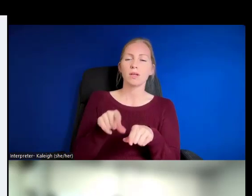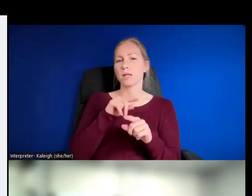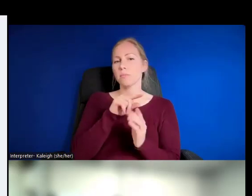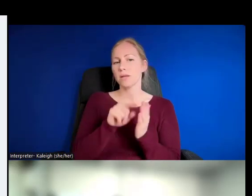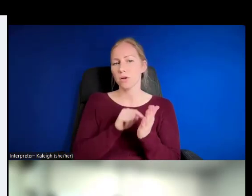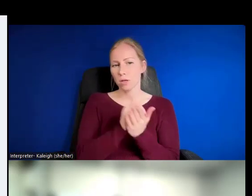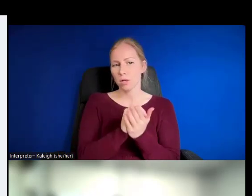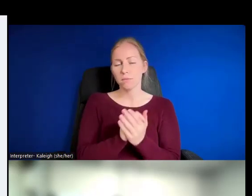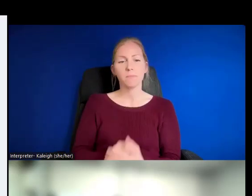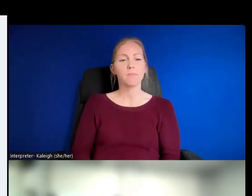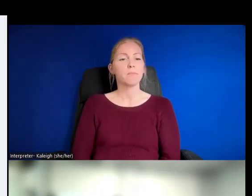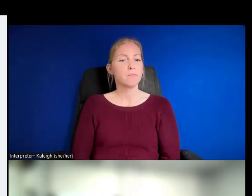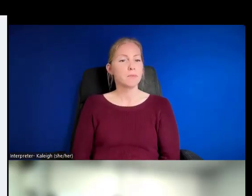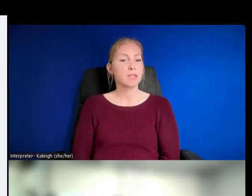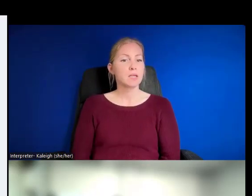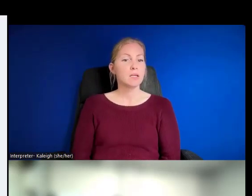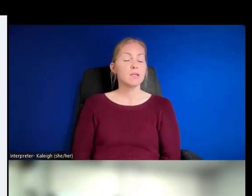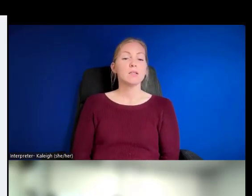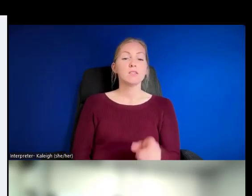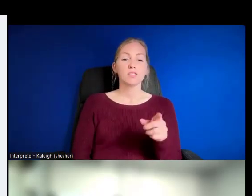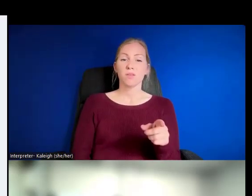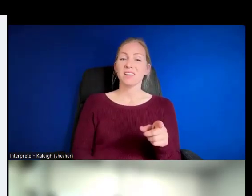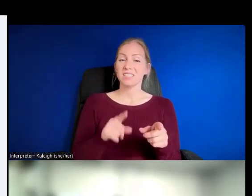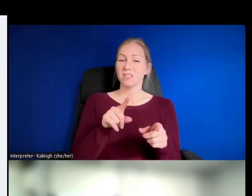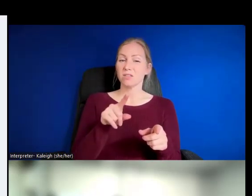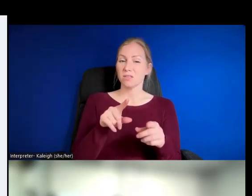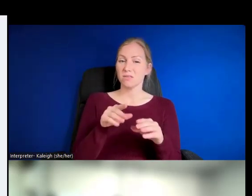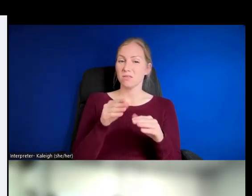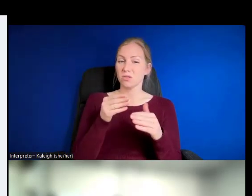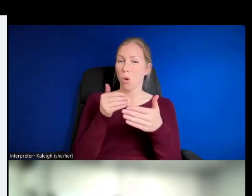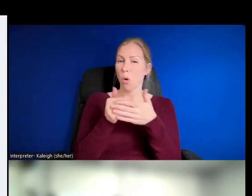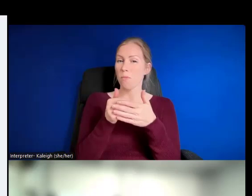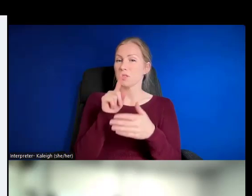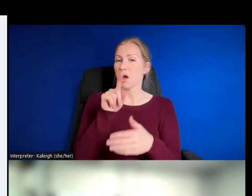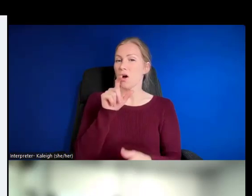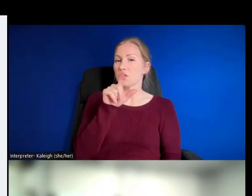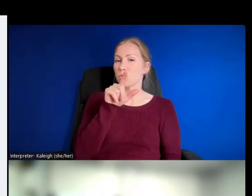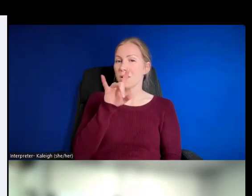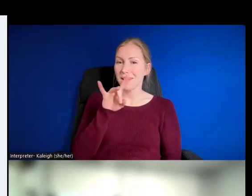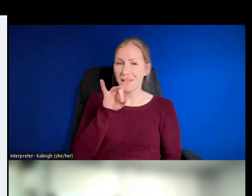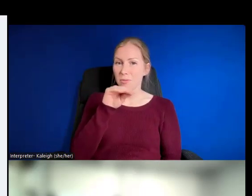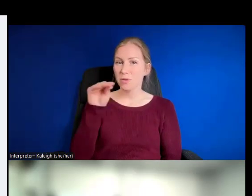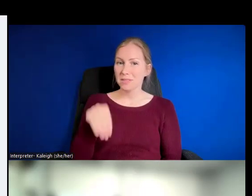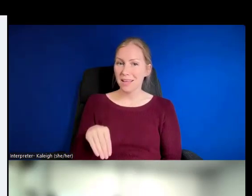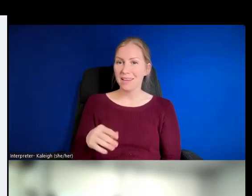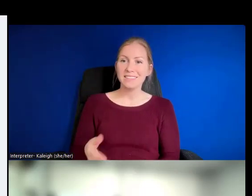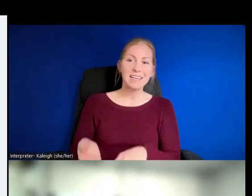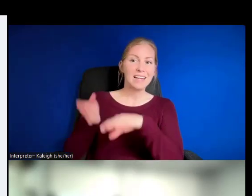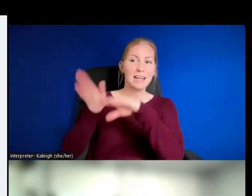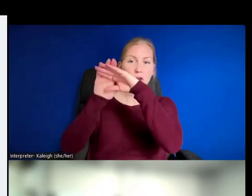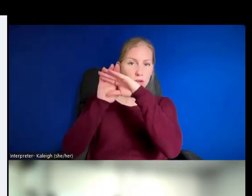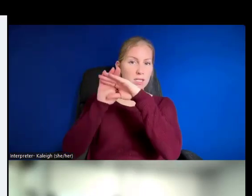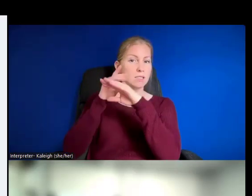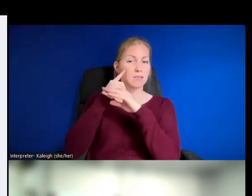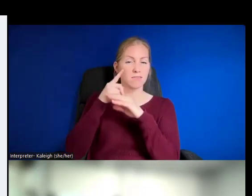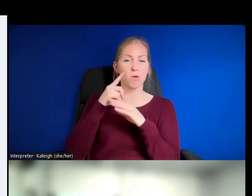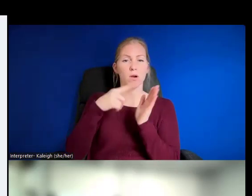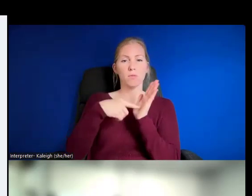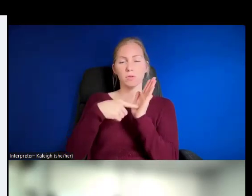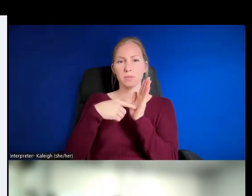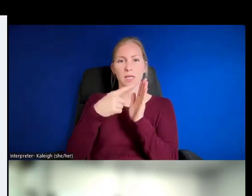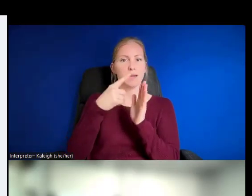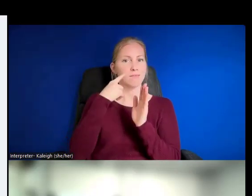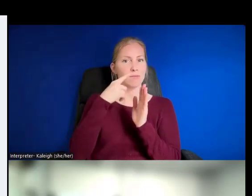nearly 128% increase in the percentage overrepresentation of Black and African American patients